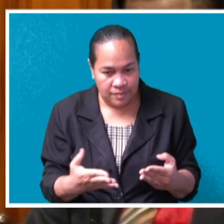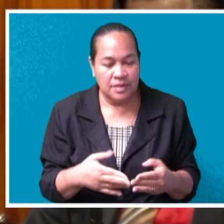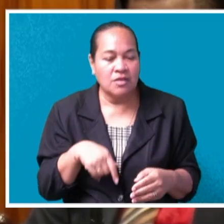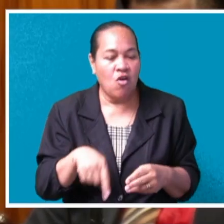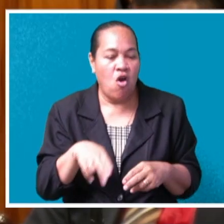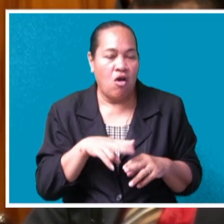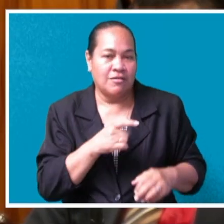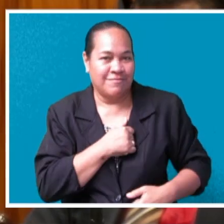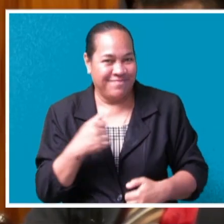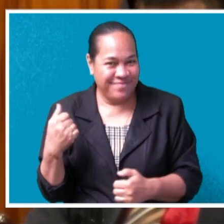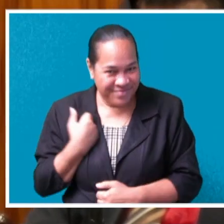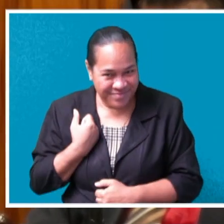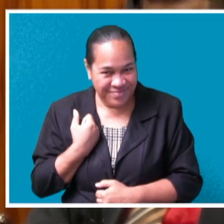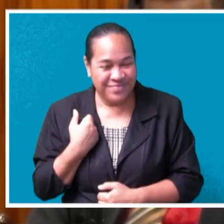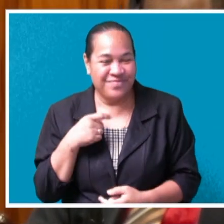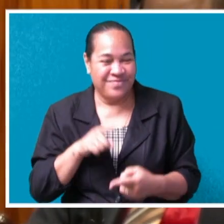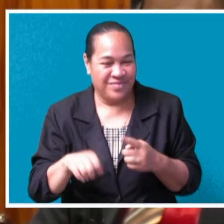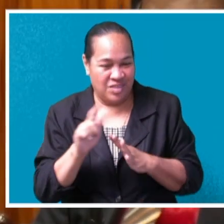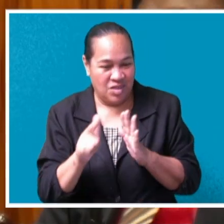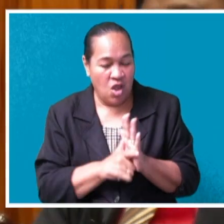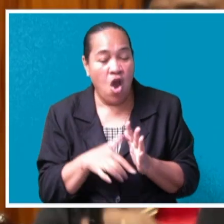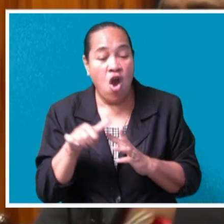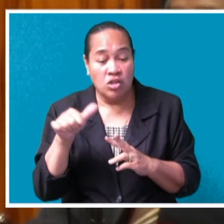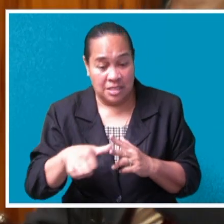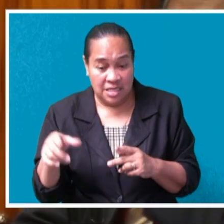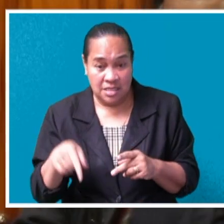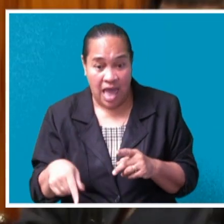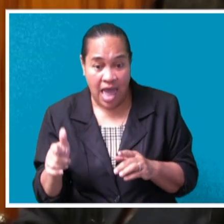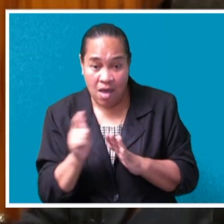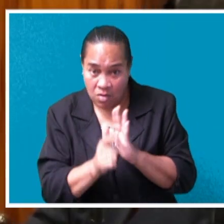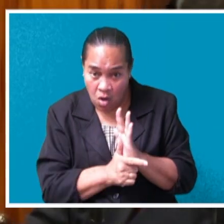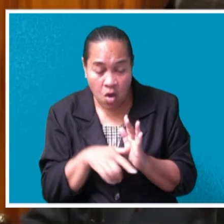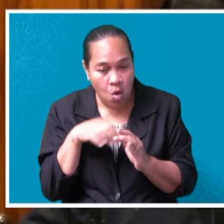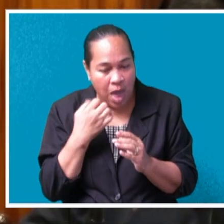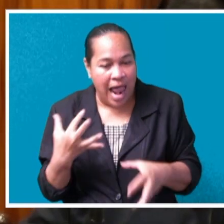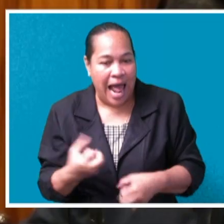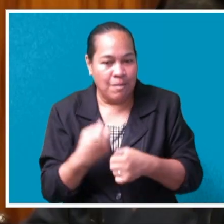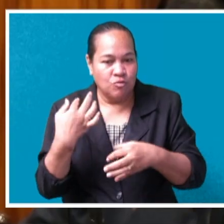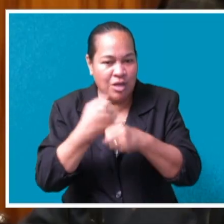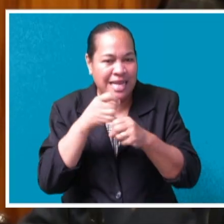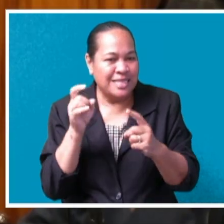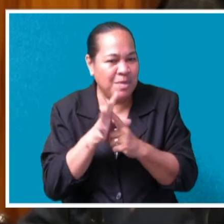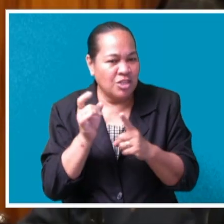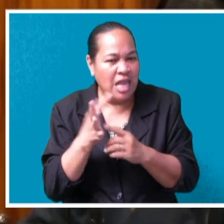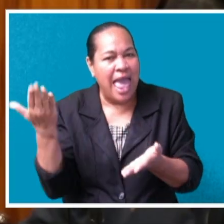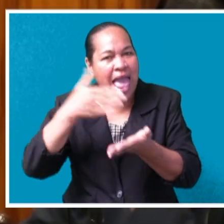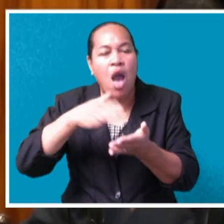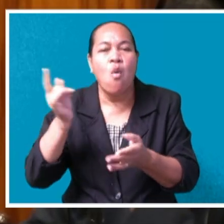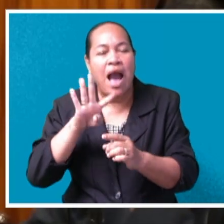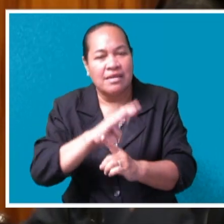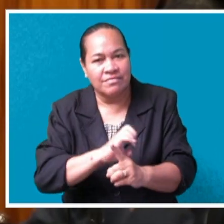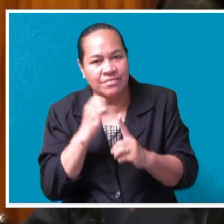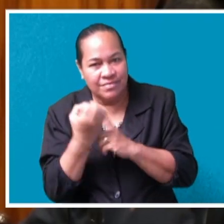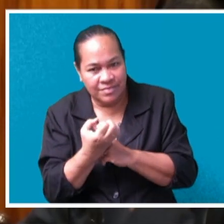forces. The proposed legislation will update the regulatory environment for the military and